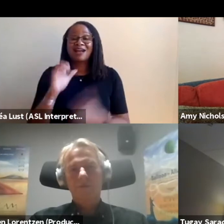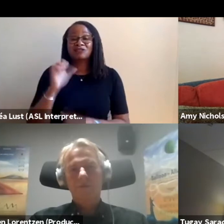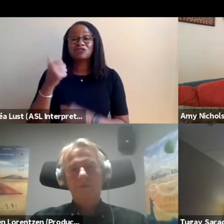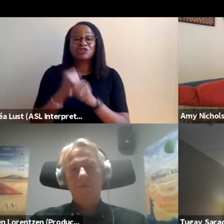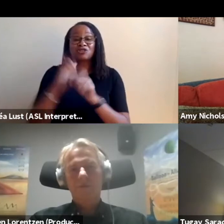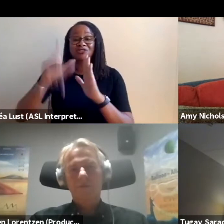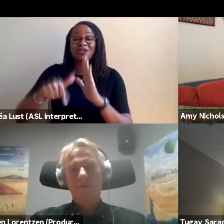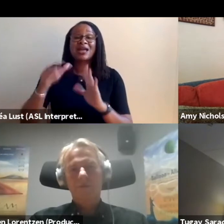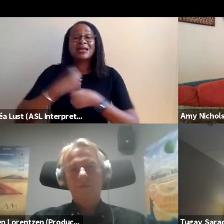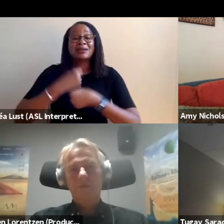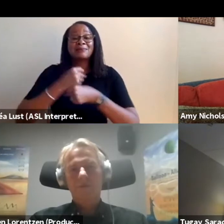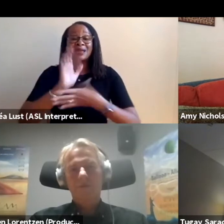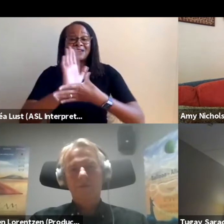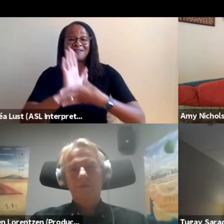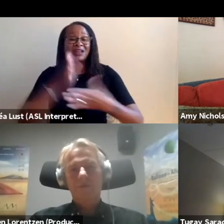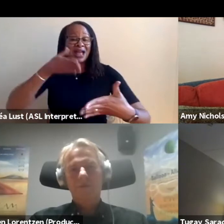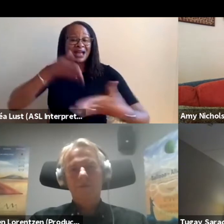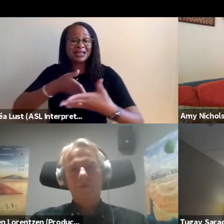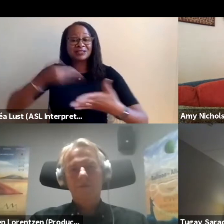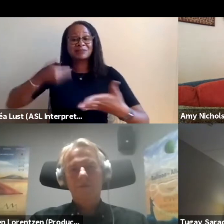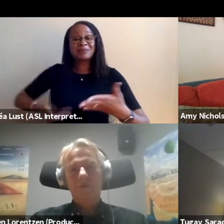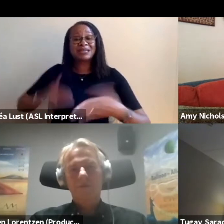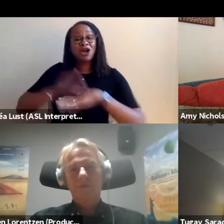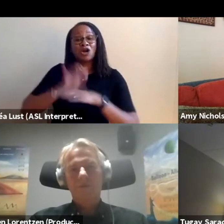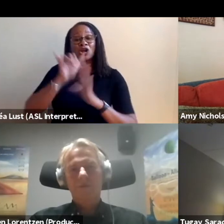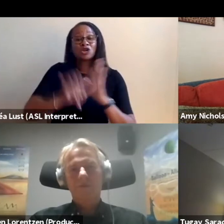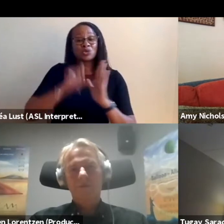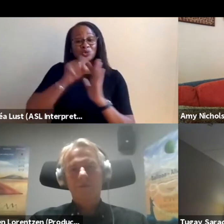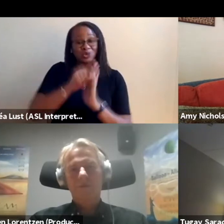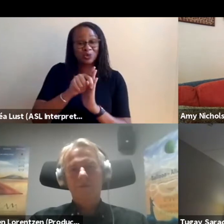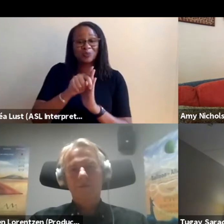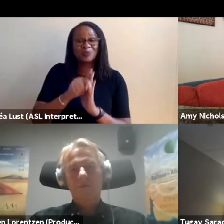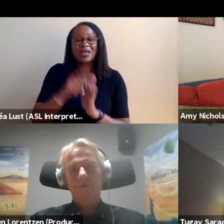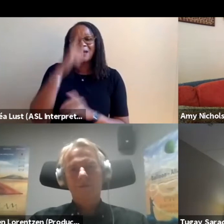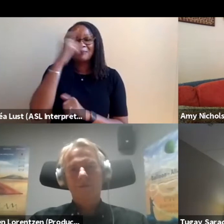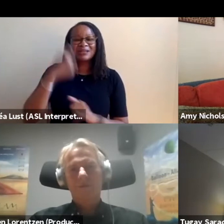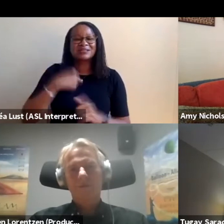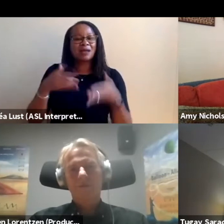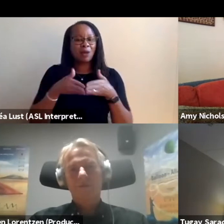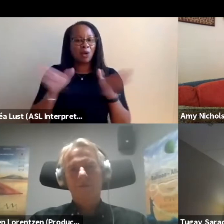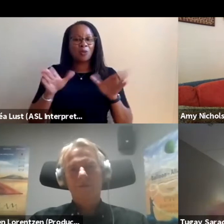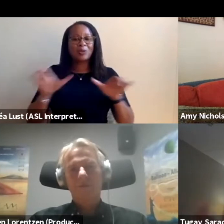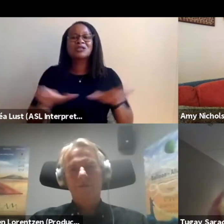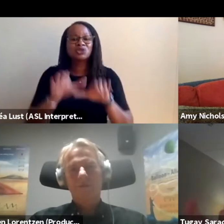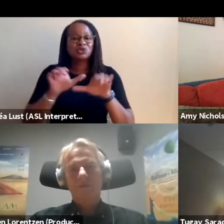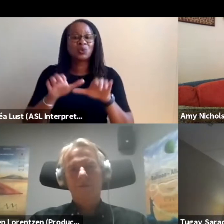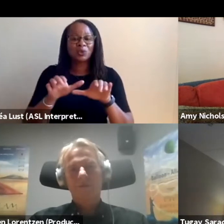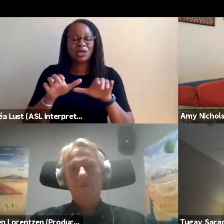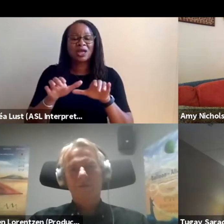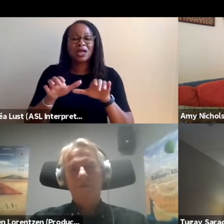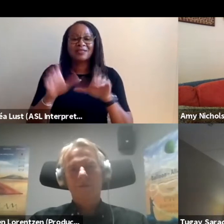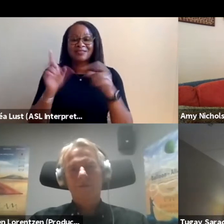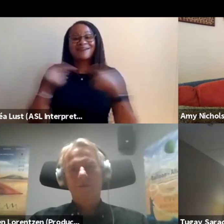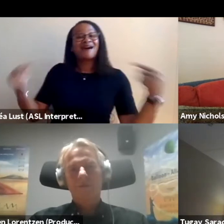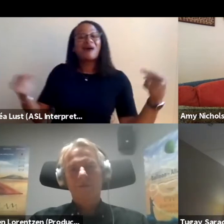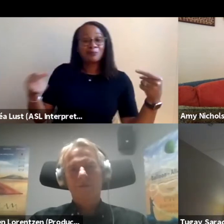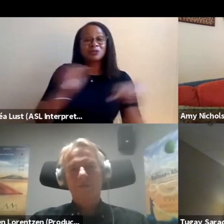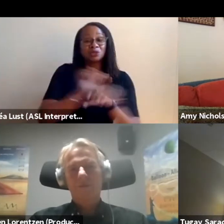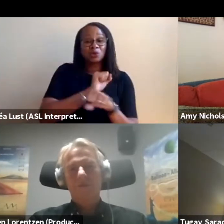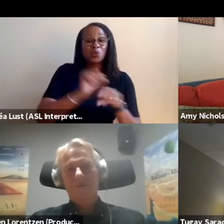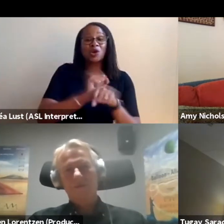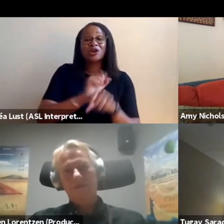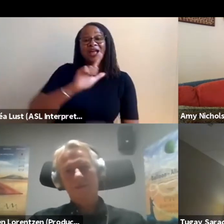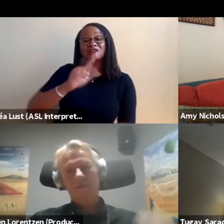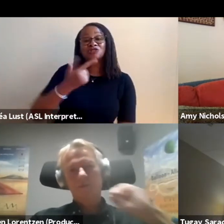a video against me on YouTube. Because I'm openly doing this LGBT plus activism